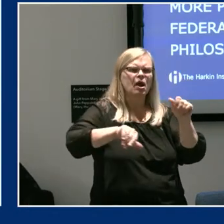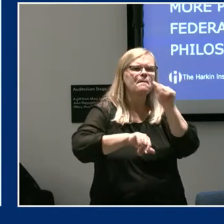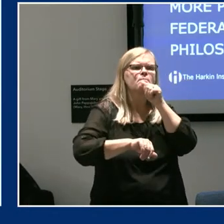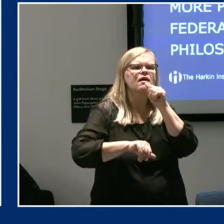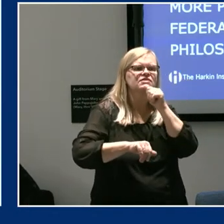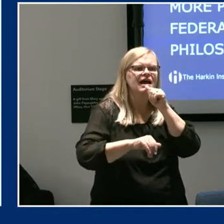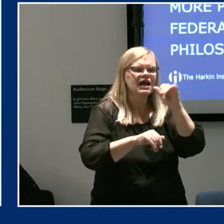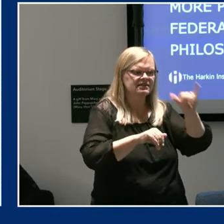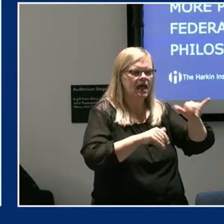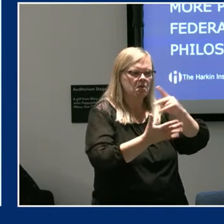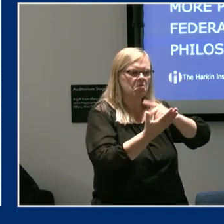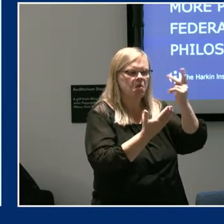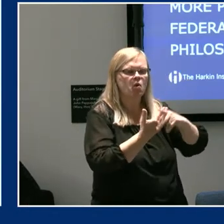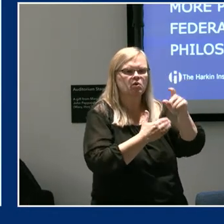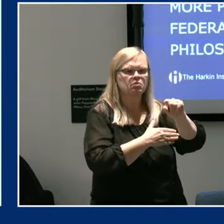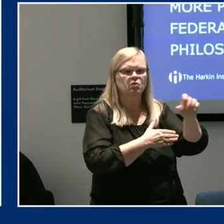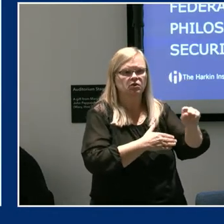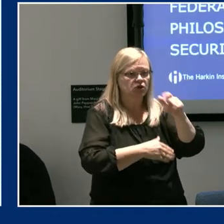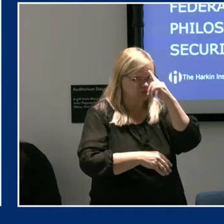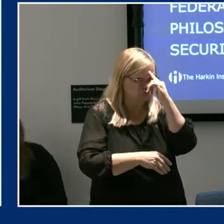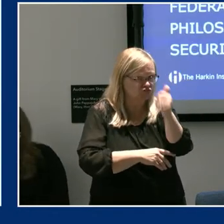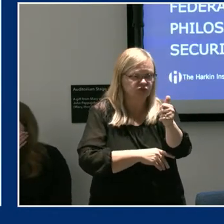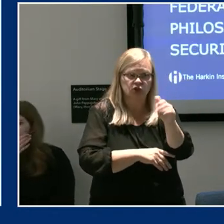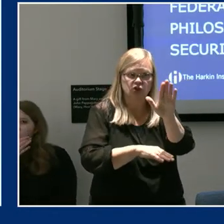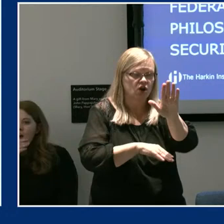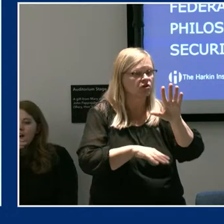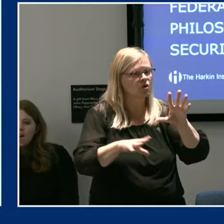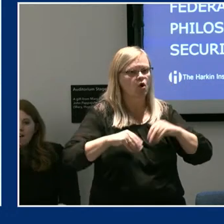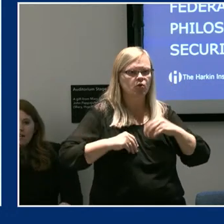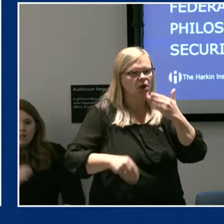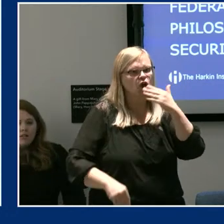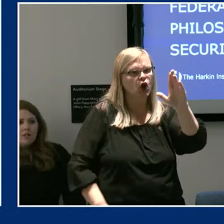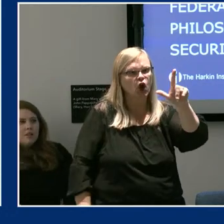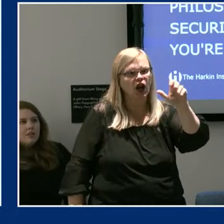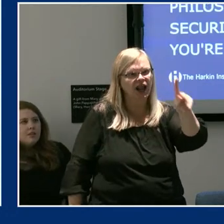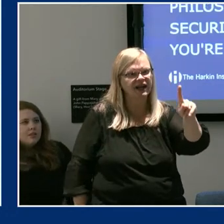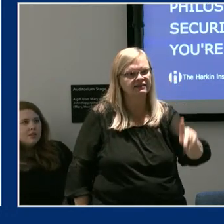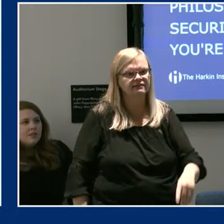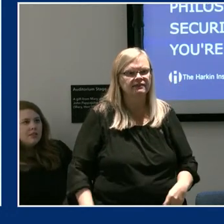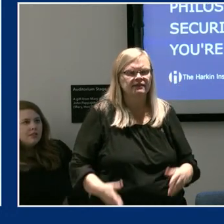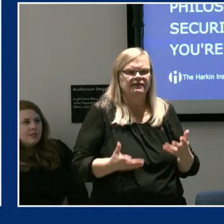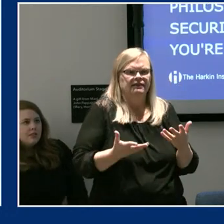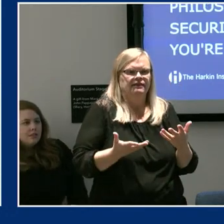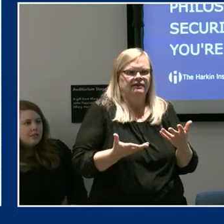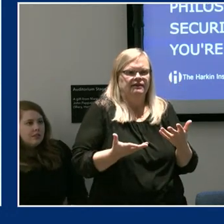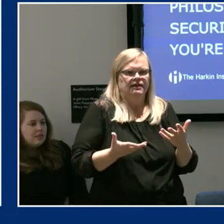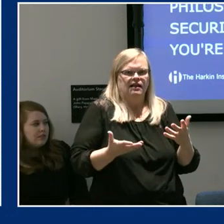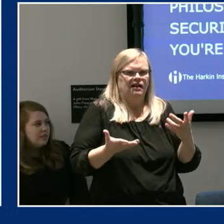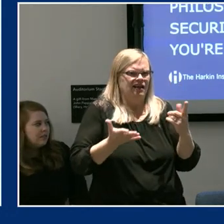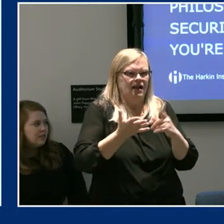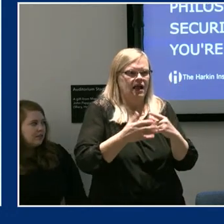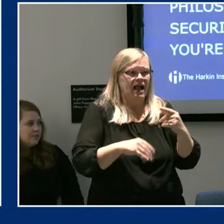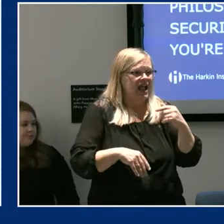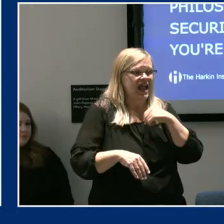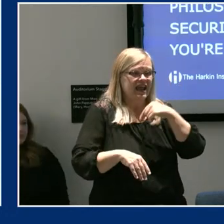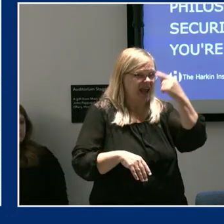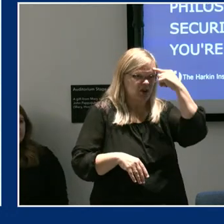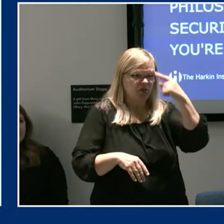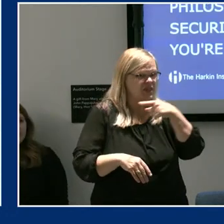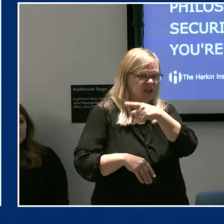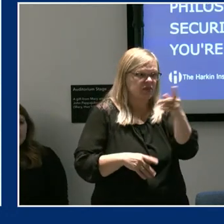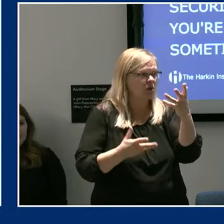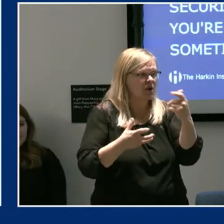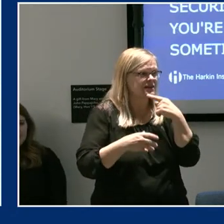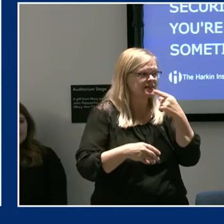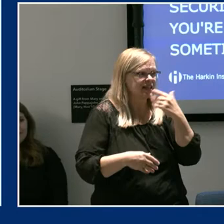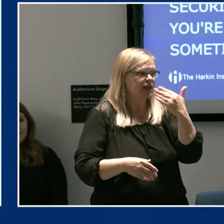the program, you're on your own, and good luck. And sometimes I'm not even sure about the good luck part,